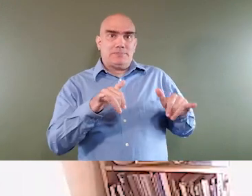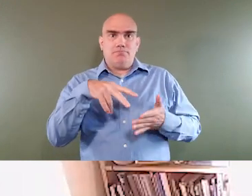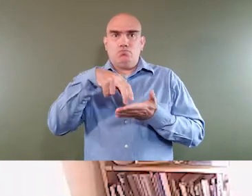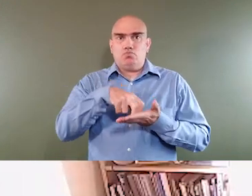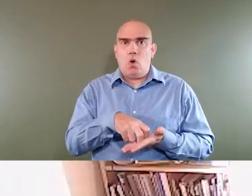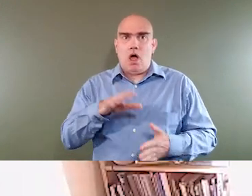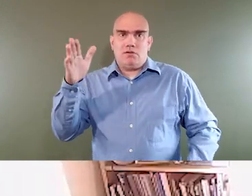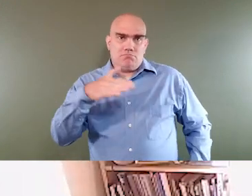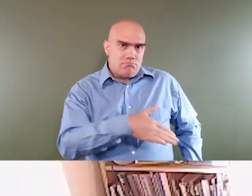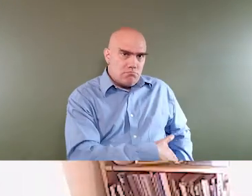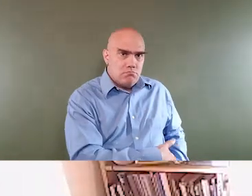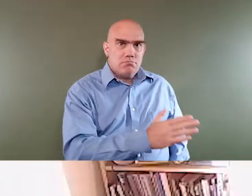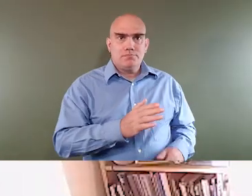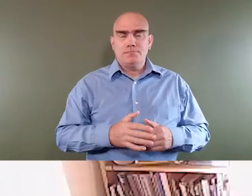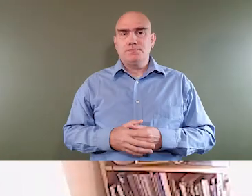hips back.